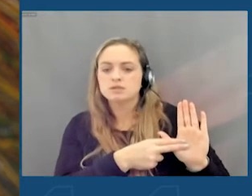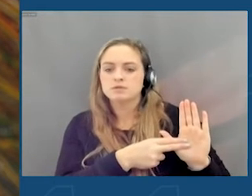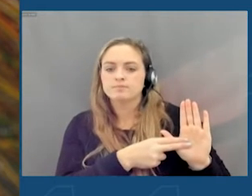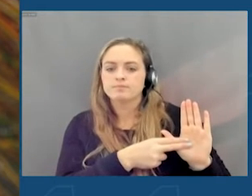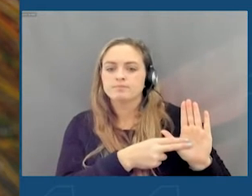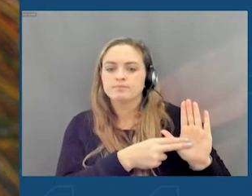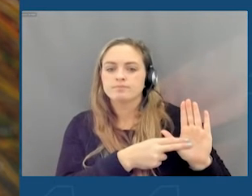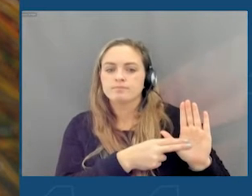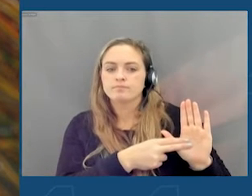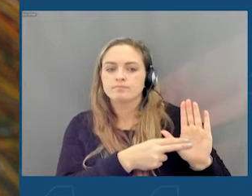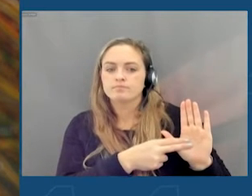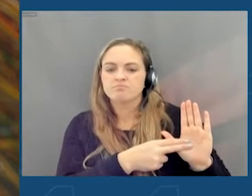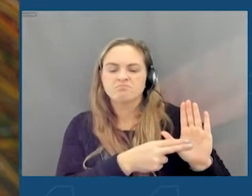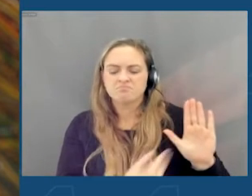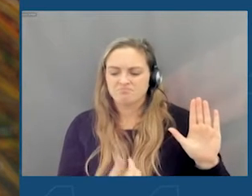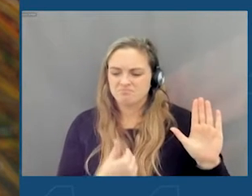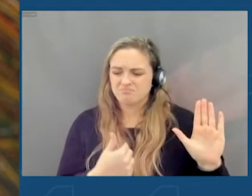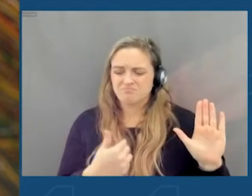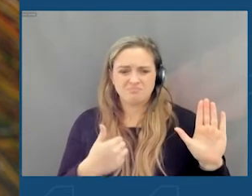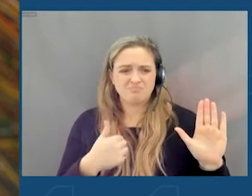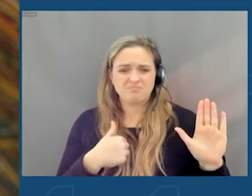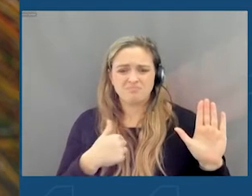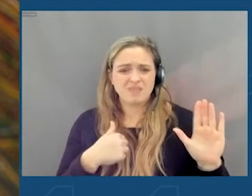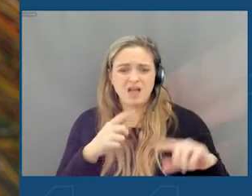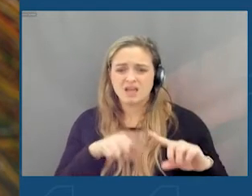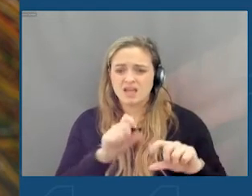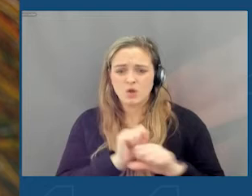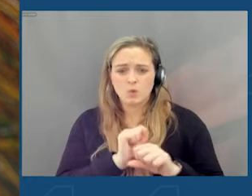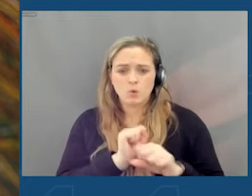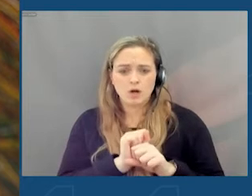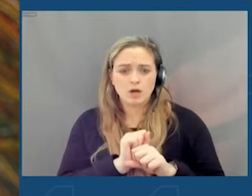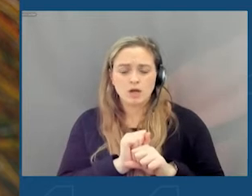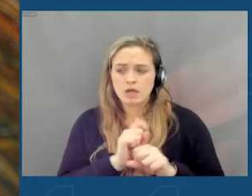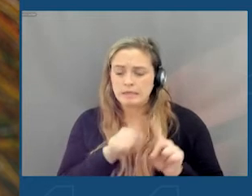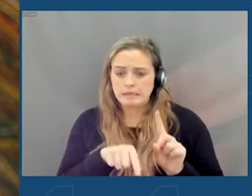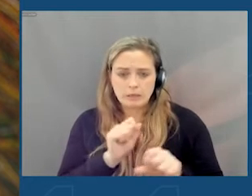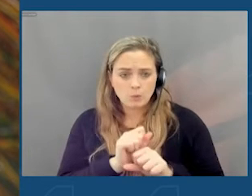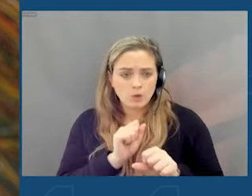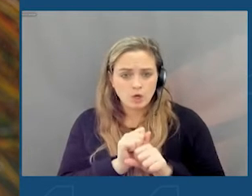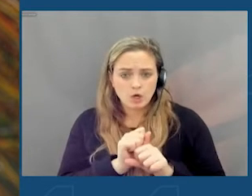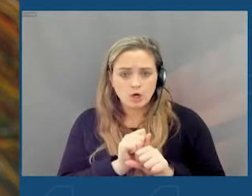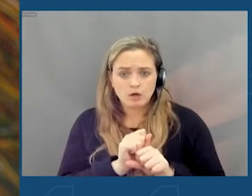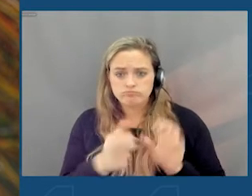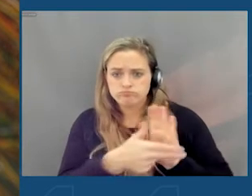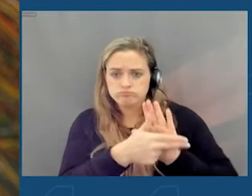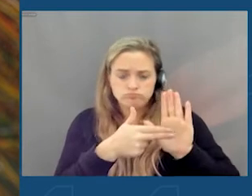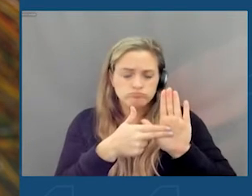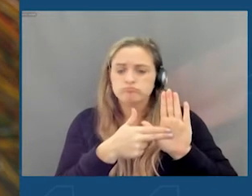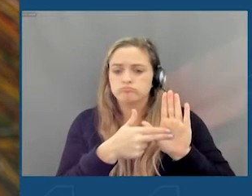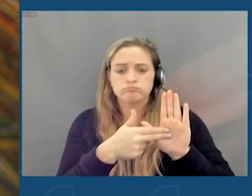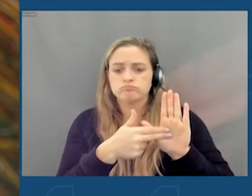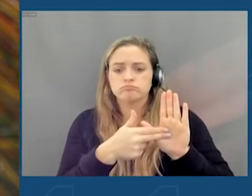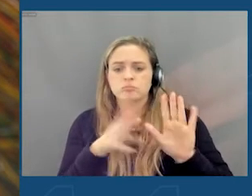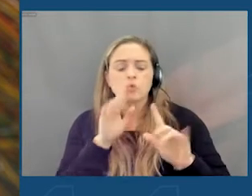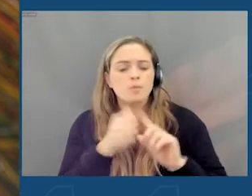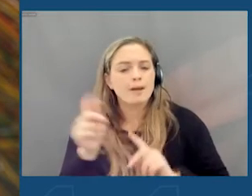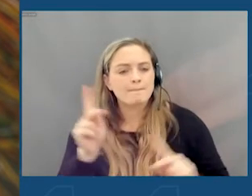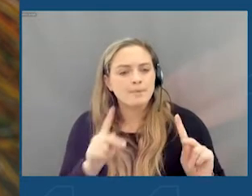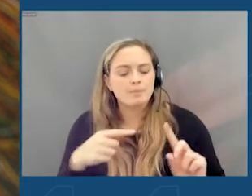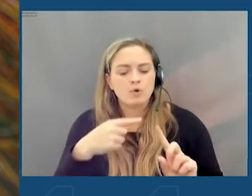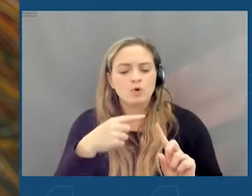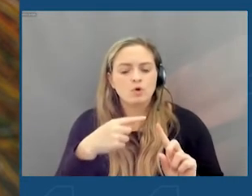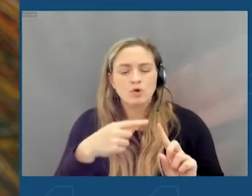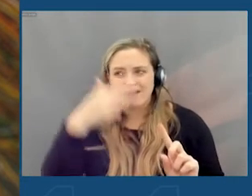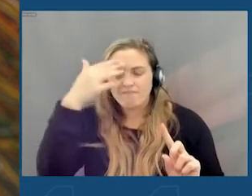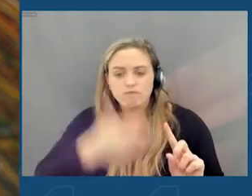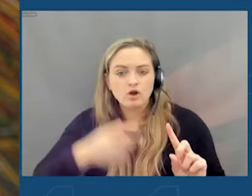their forehead that says, I can't work, I won't be able to work. That's what we're taking care of today. We're talking about people who went before a judge and a